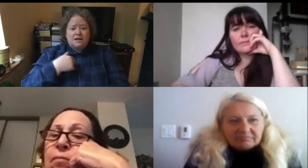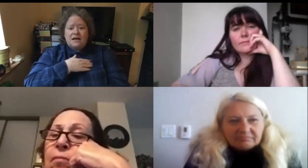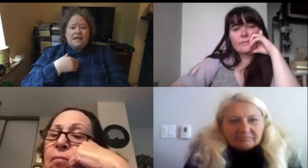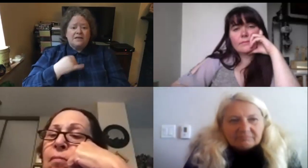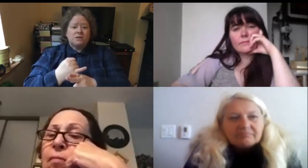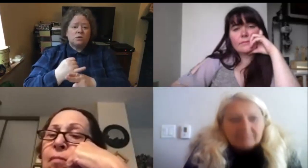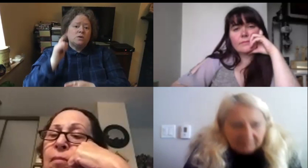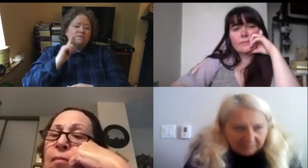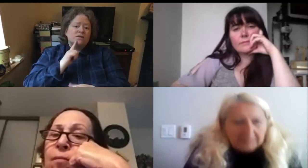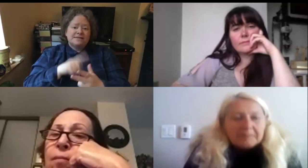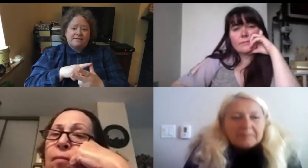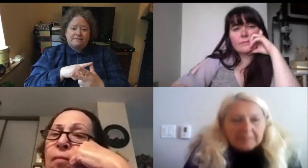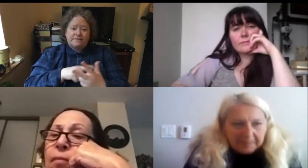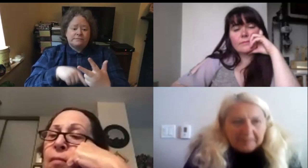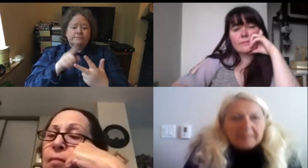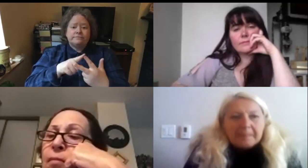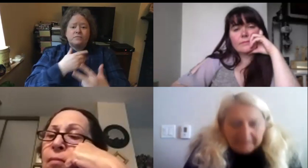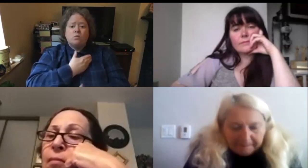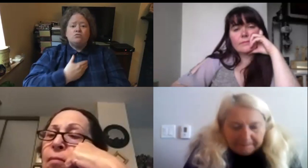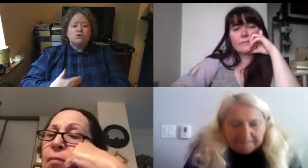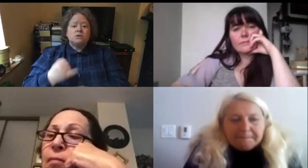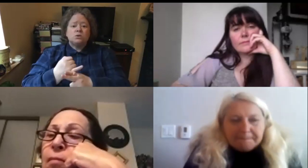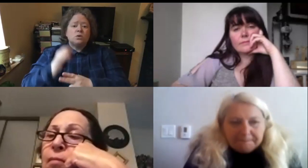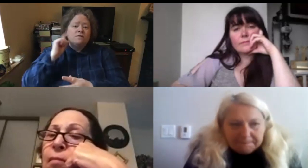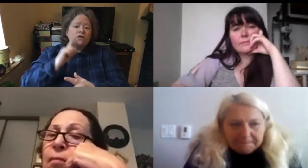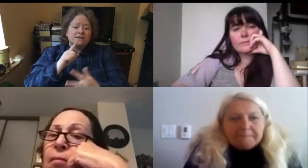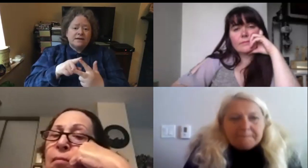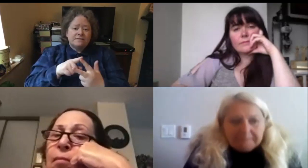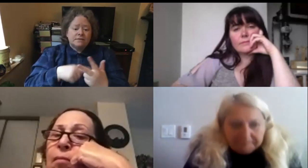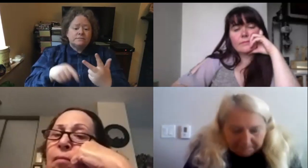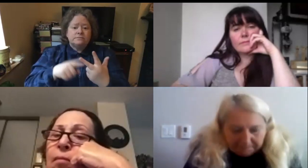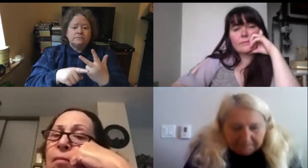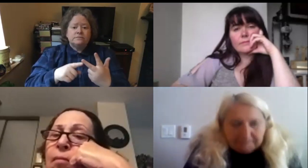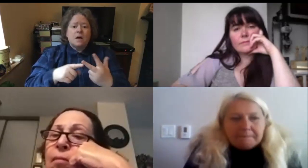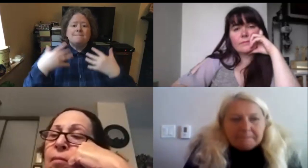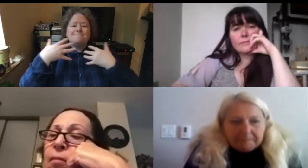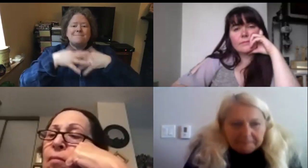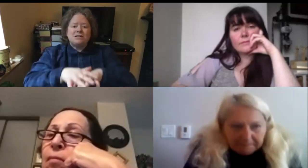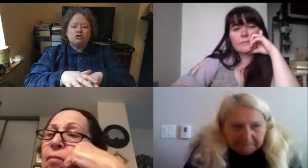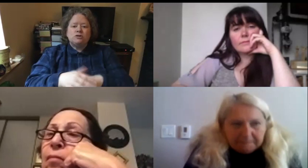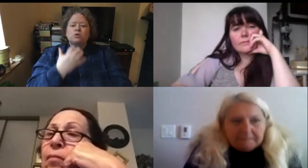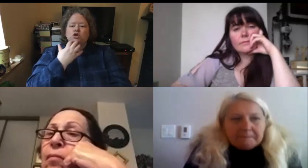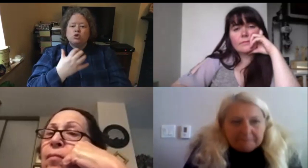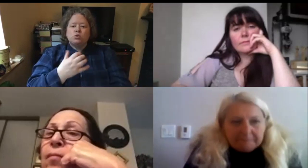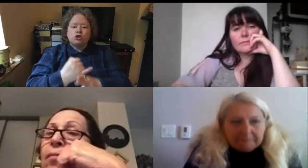three: the Catholic school for the deaf, the Protestant school for the deaf,